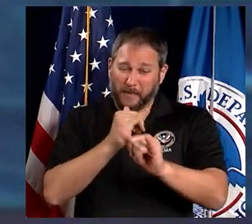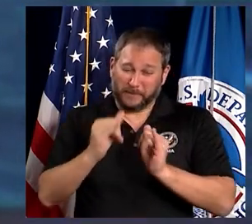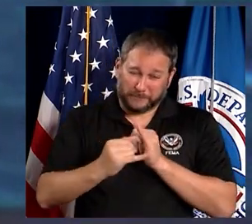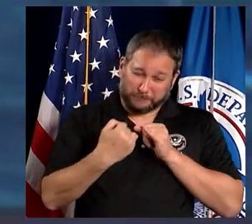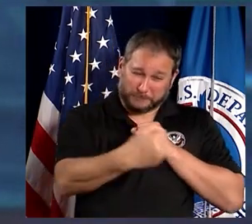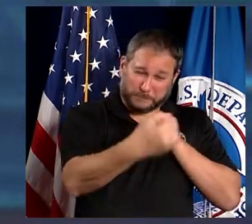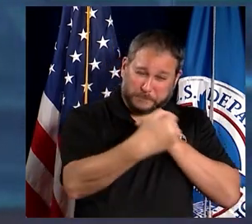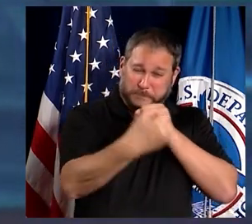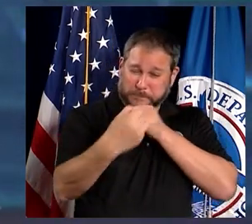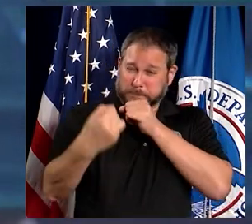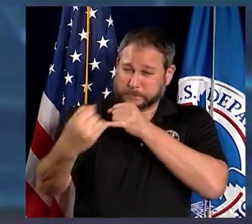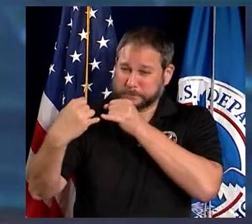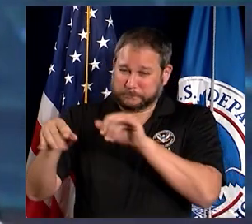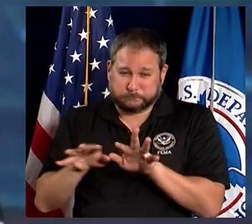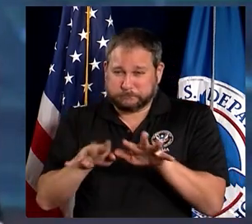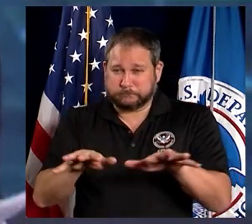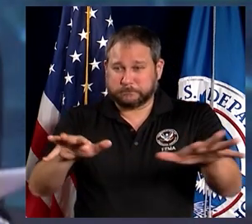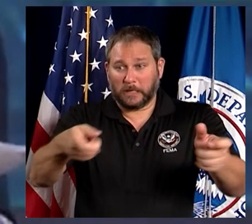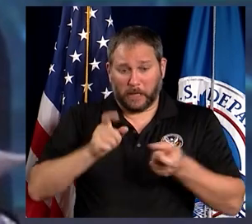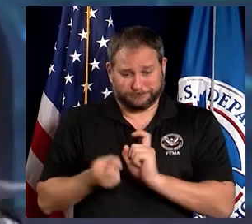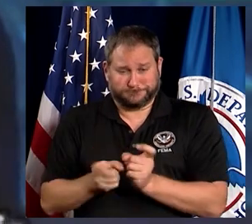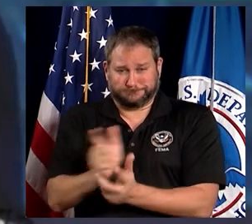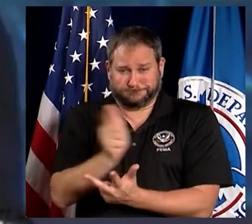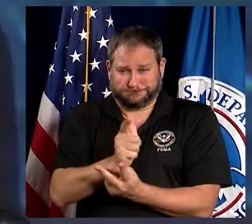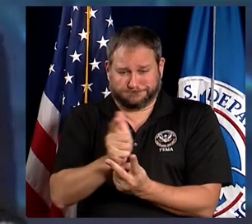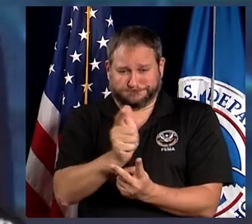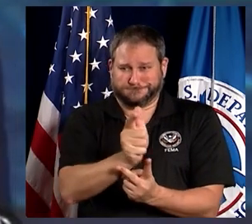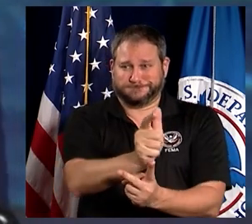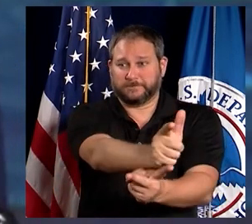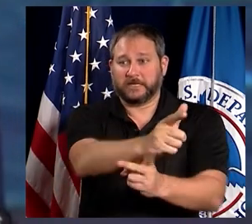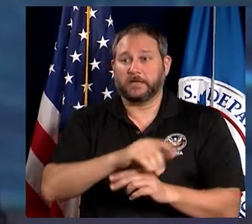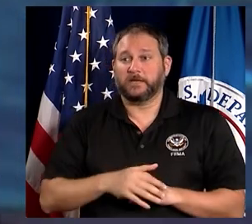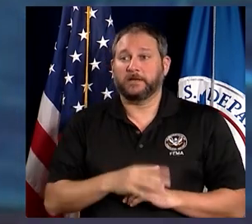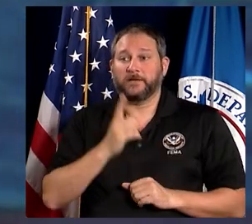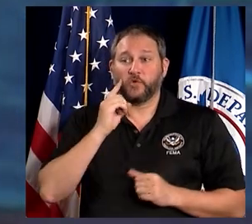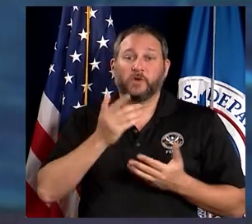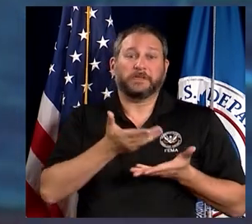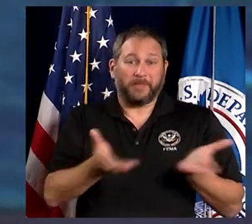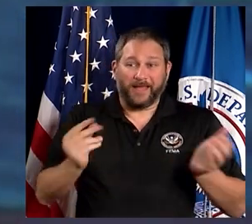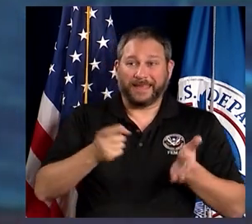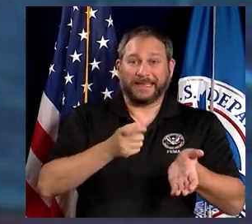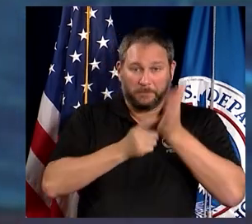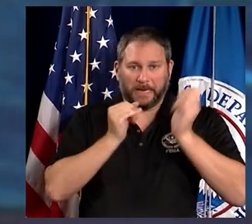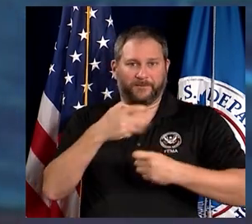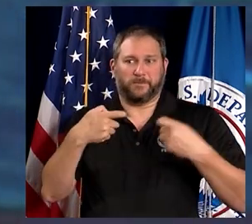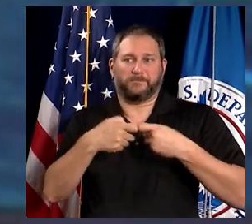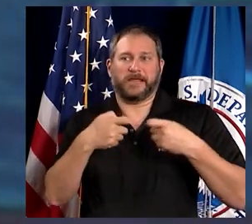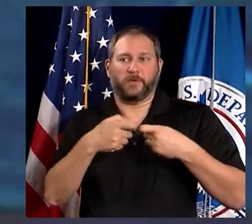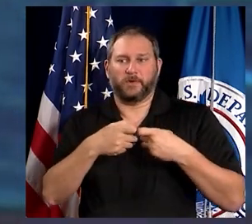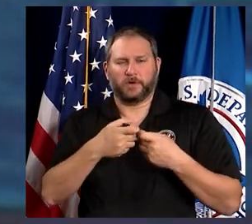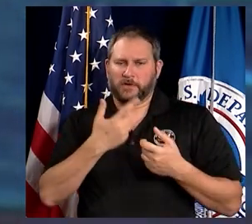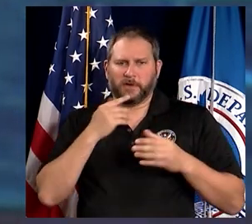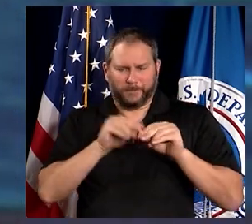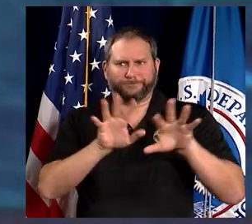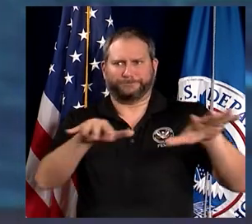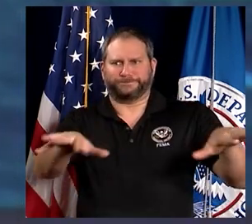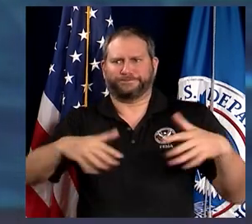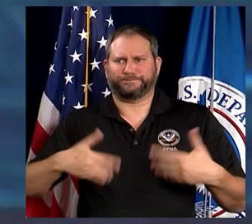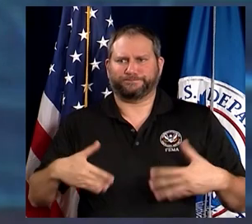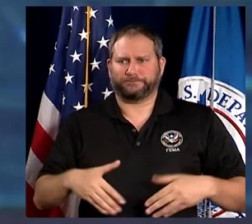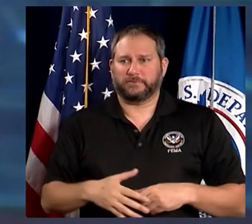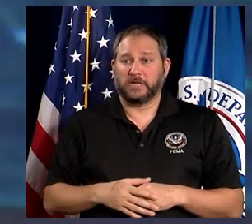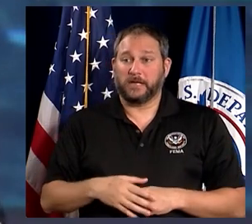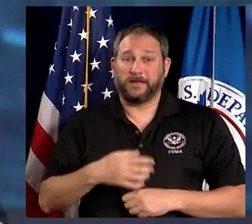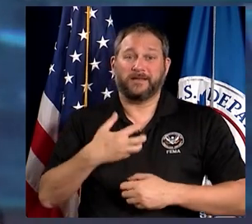ever-changing based on supply and demand of power. A power plant may go down. A